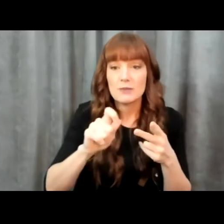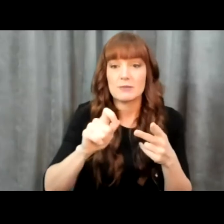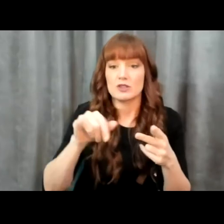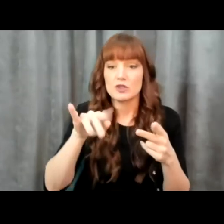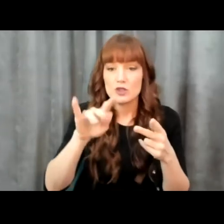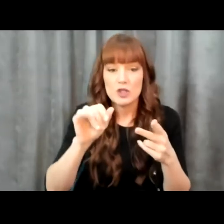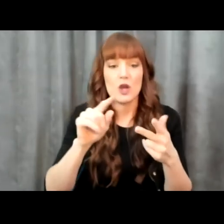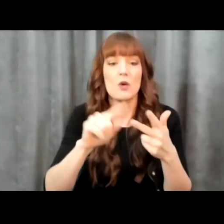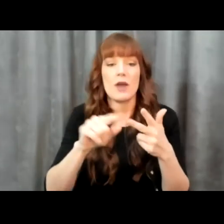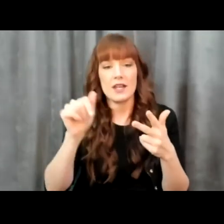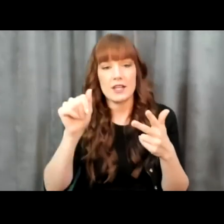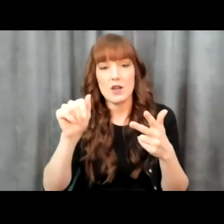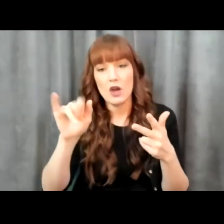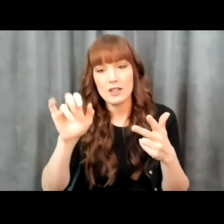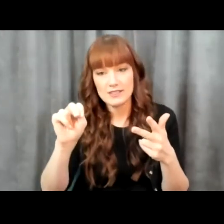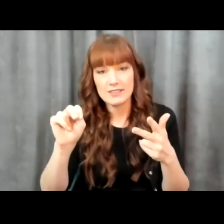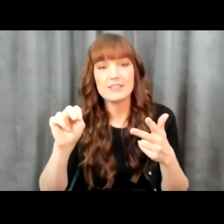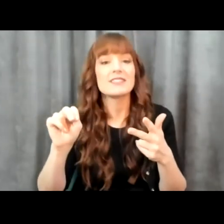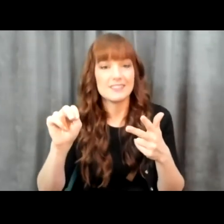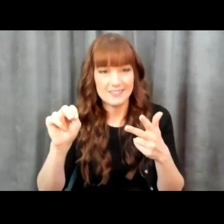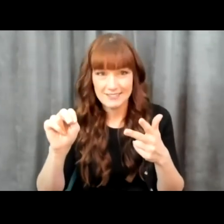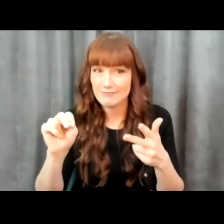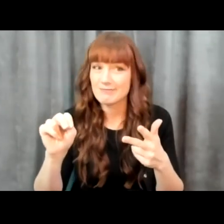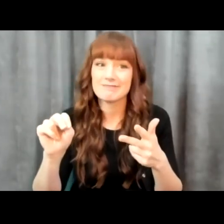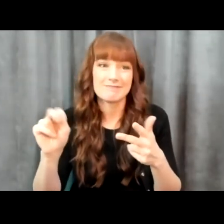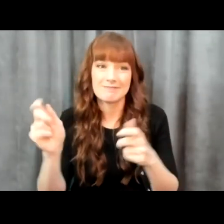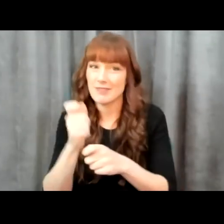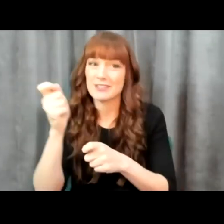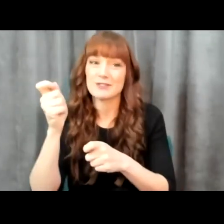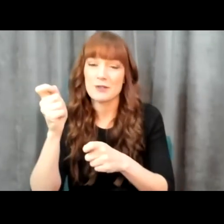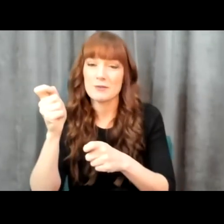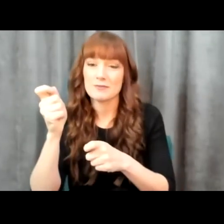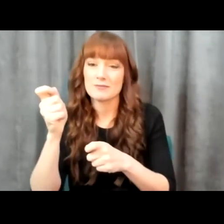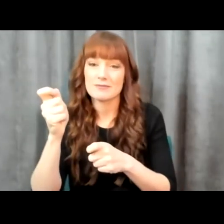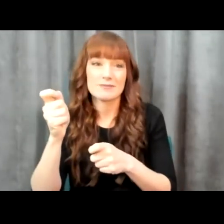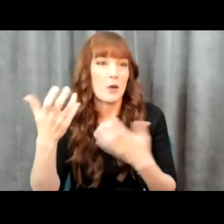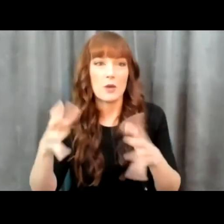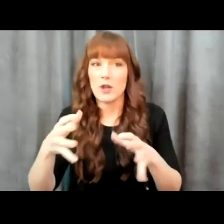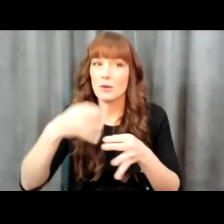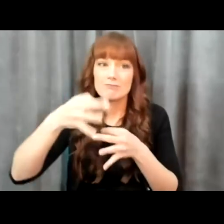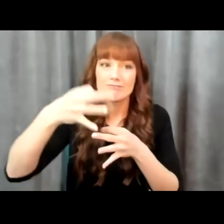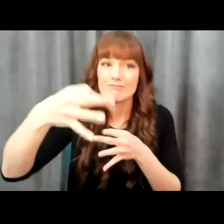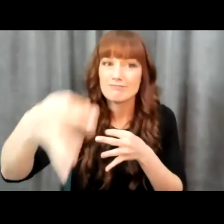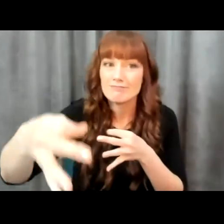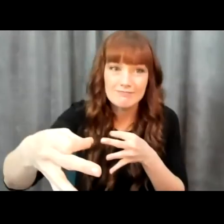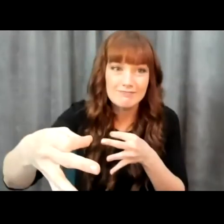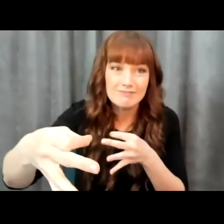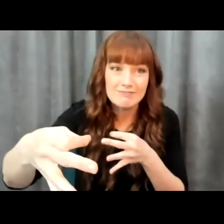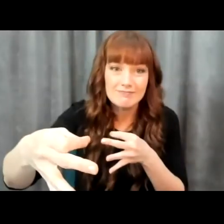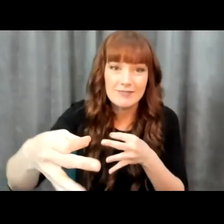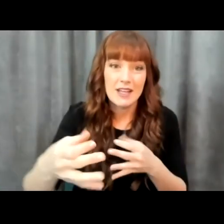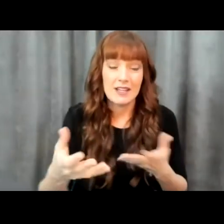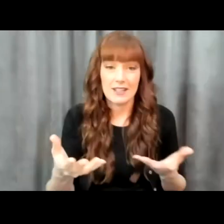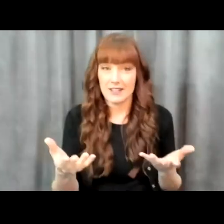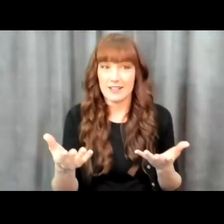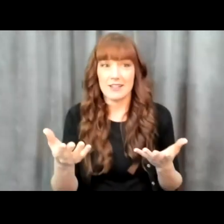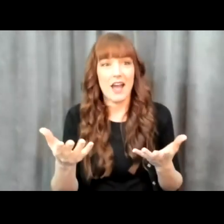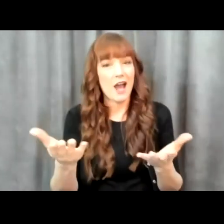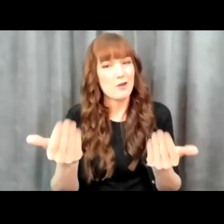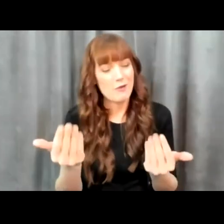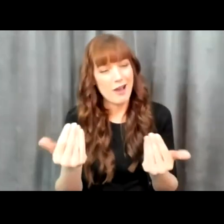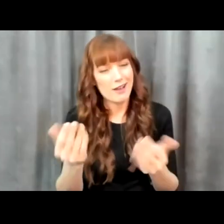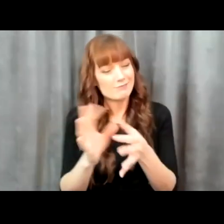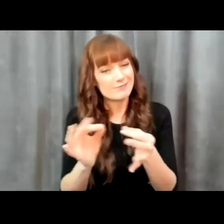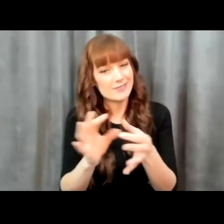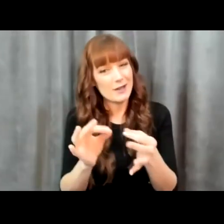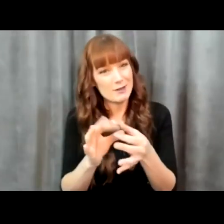Festival. And without further ado, I would love to hear a few words from the winning writer,